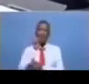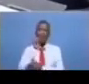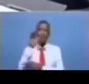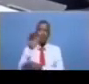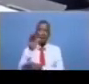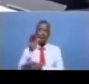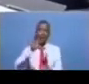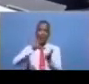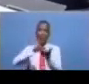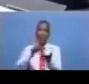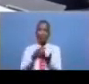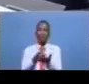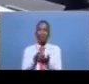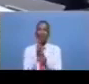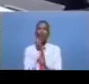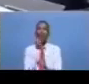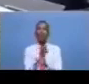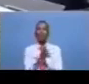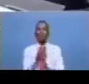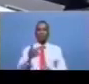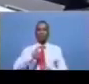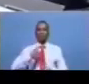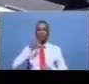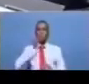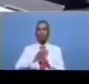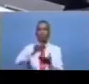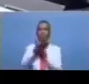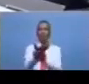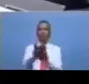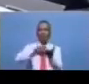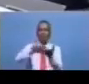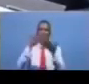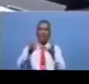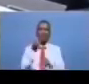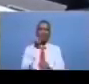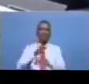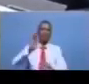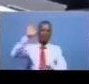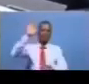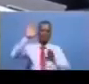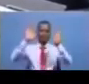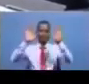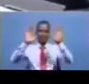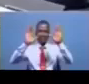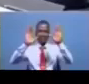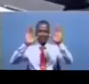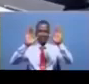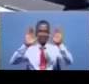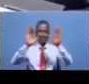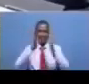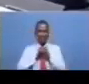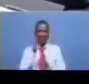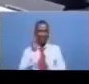as a witness, had already elected to give evidence per several depositions in